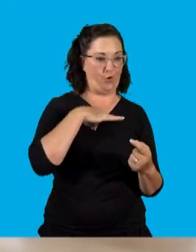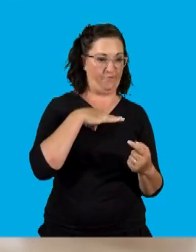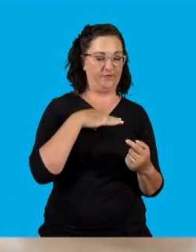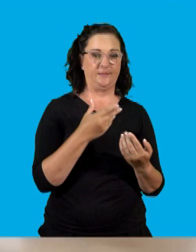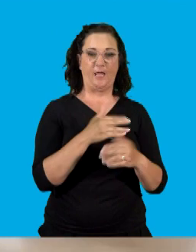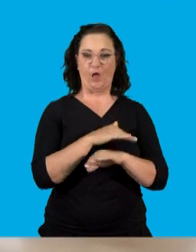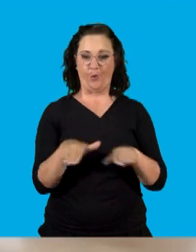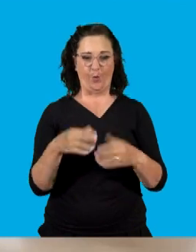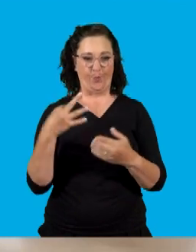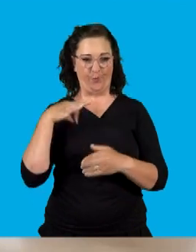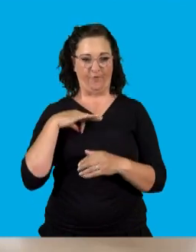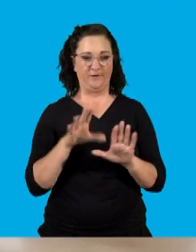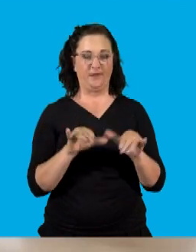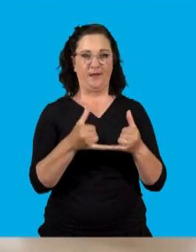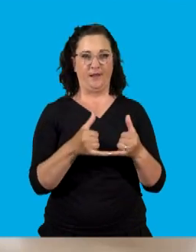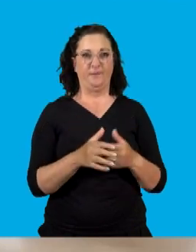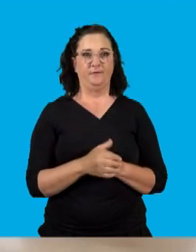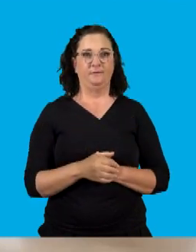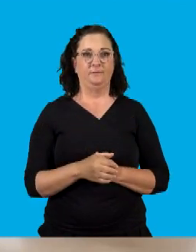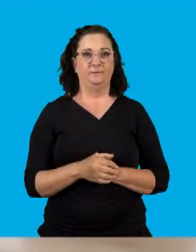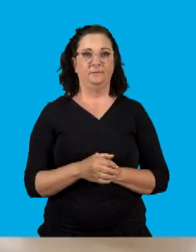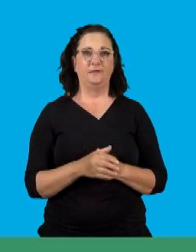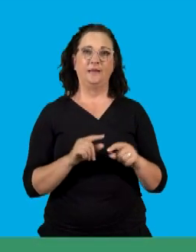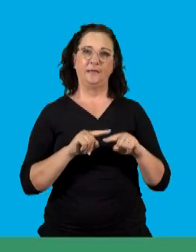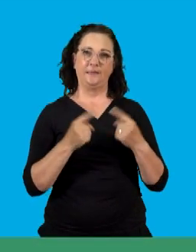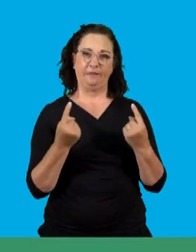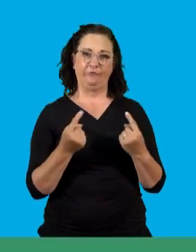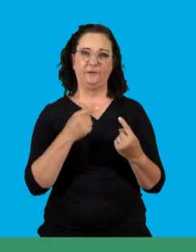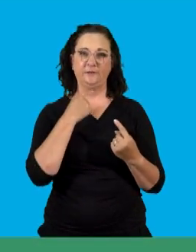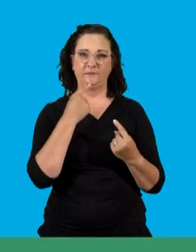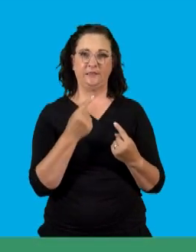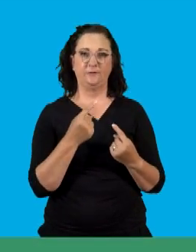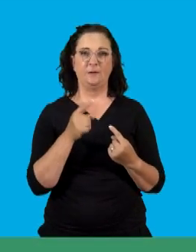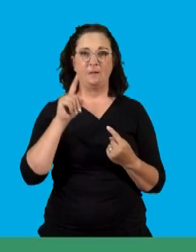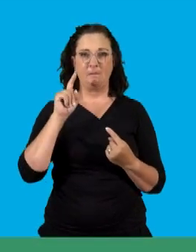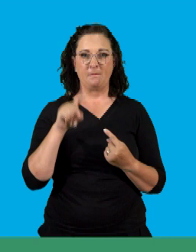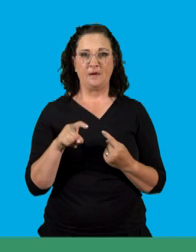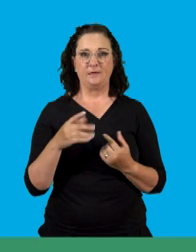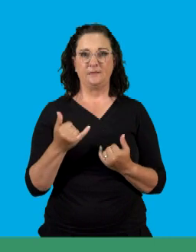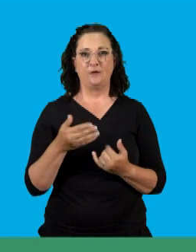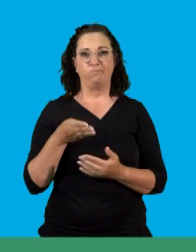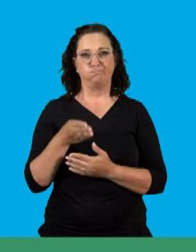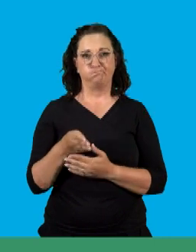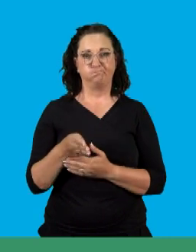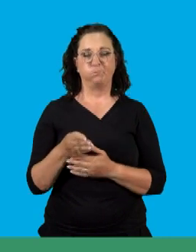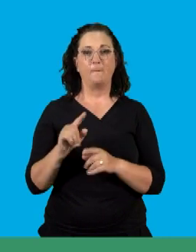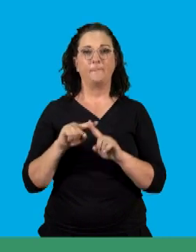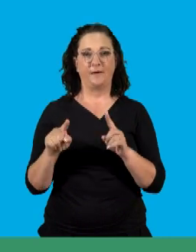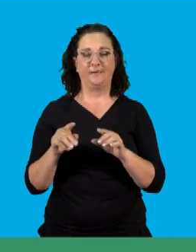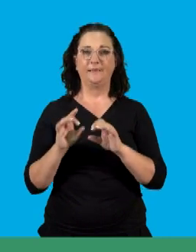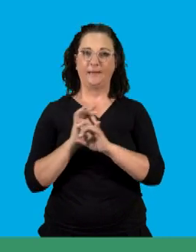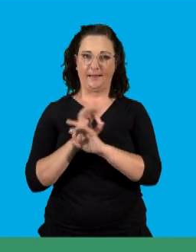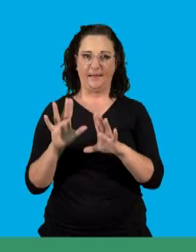non-profit companies. So here's a tip. It says the differences or distinctions do not have to link, but they have to be